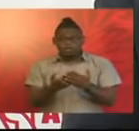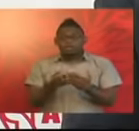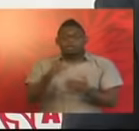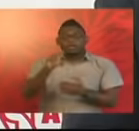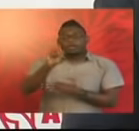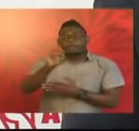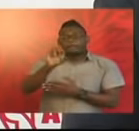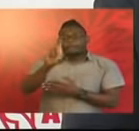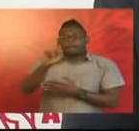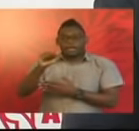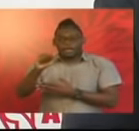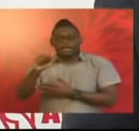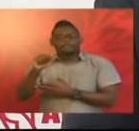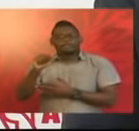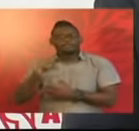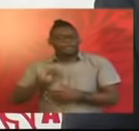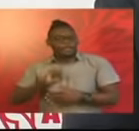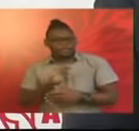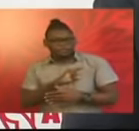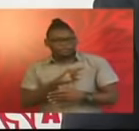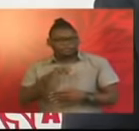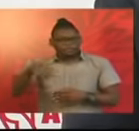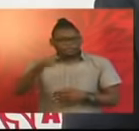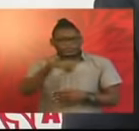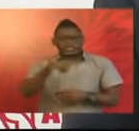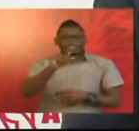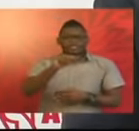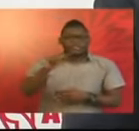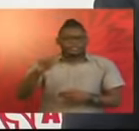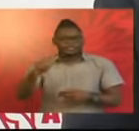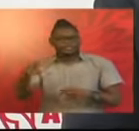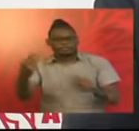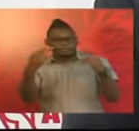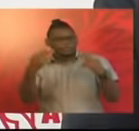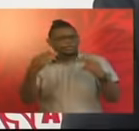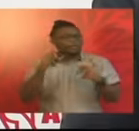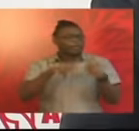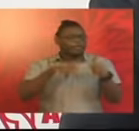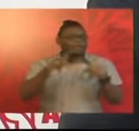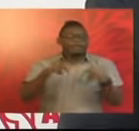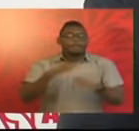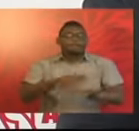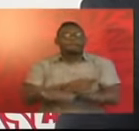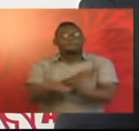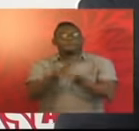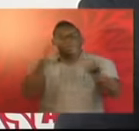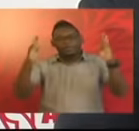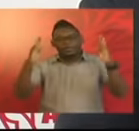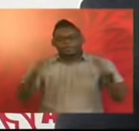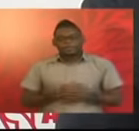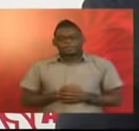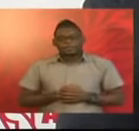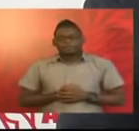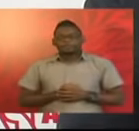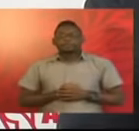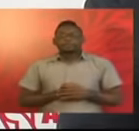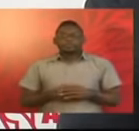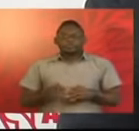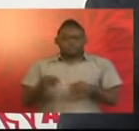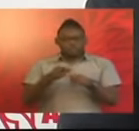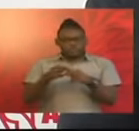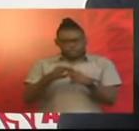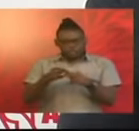TTT, viewing and listening public, good morning. Just some brief notes on the staff